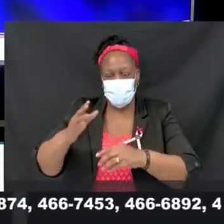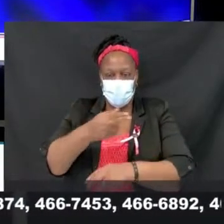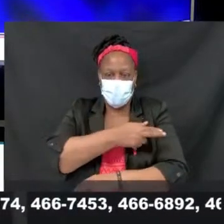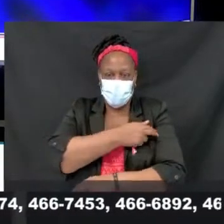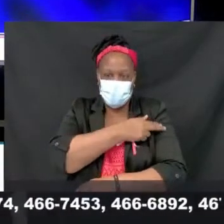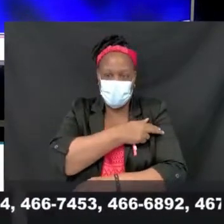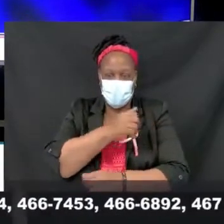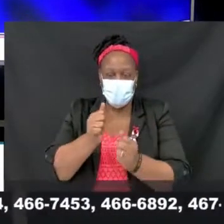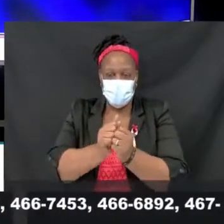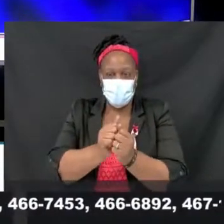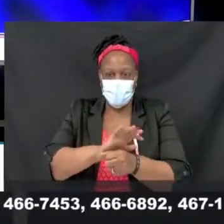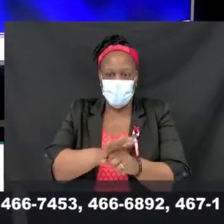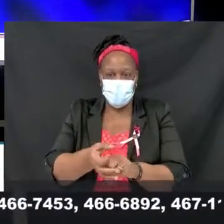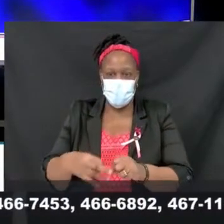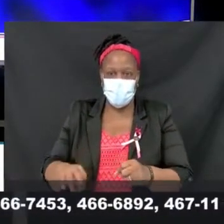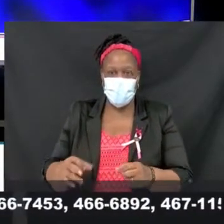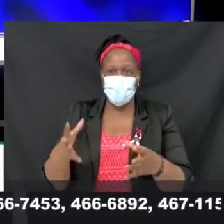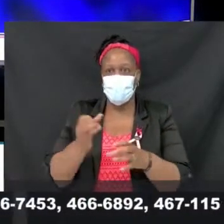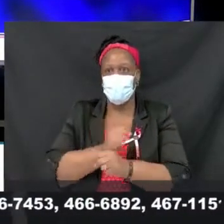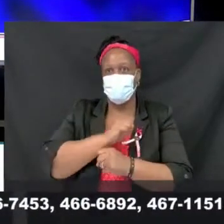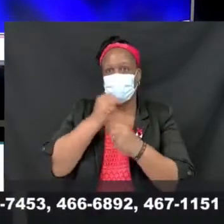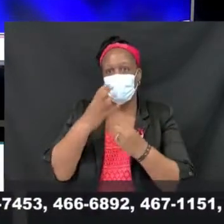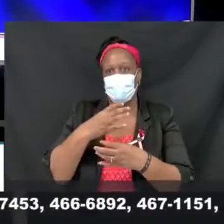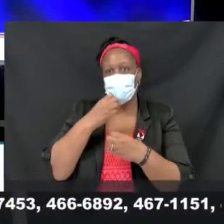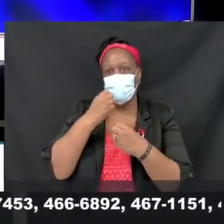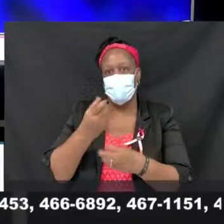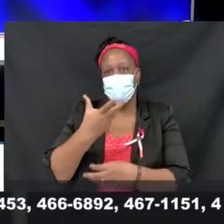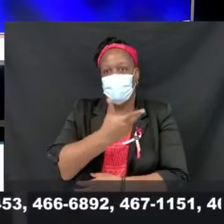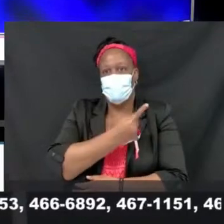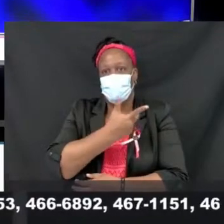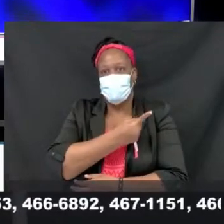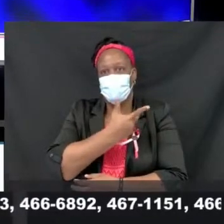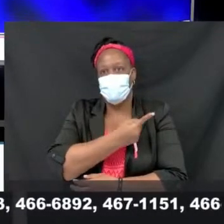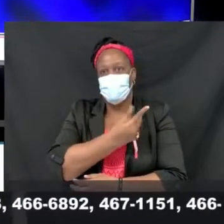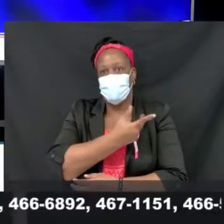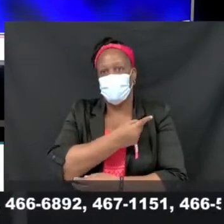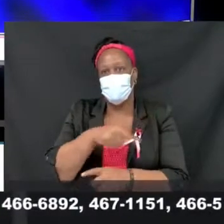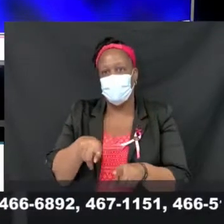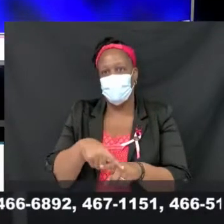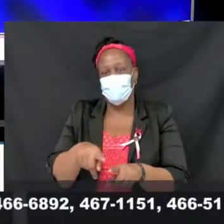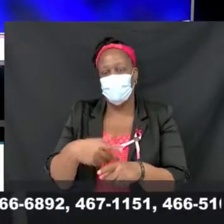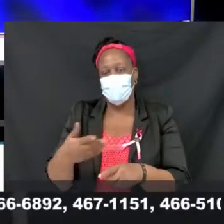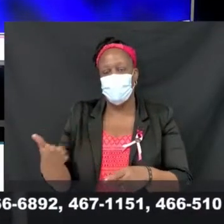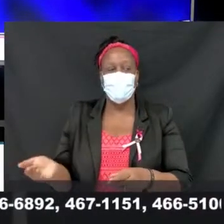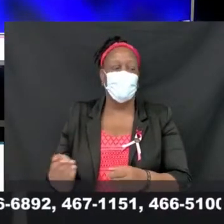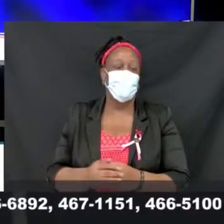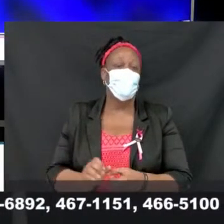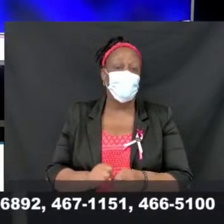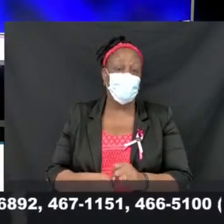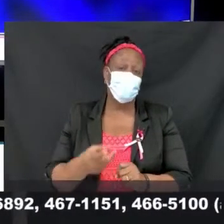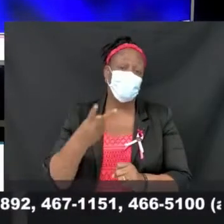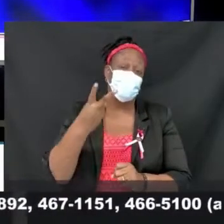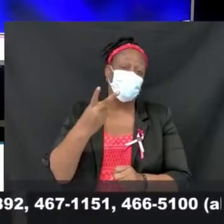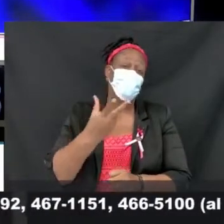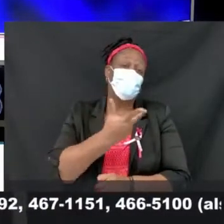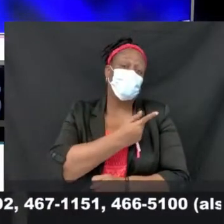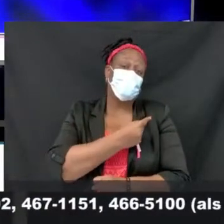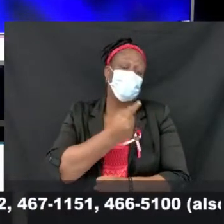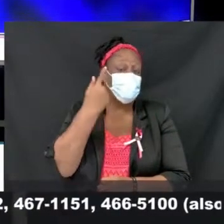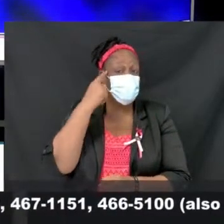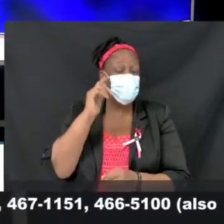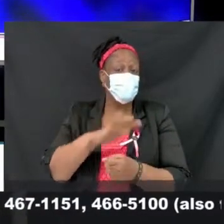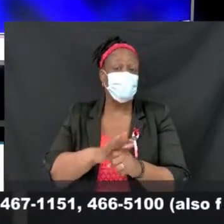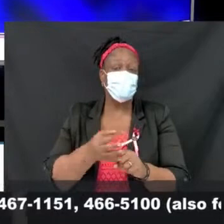All right. So today for this briefing, I'm going to bring you some updates regarding certain matters